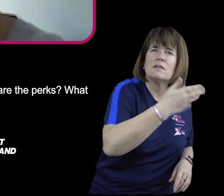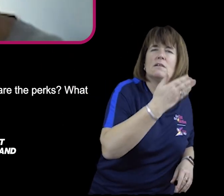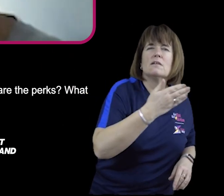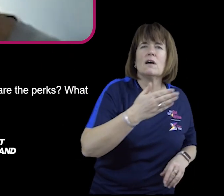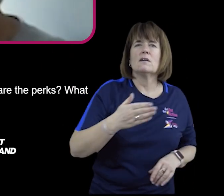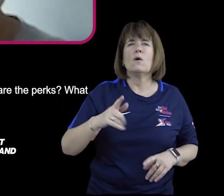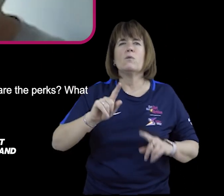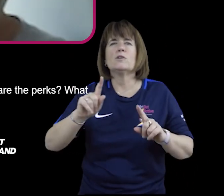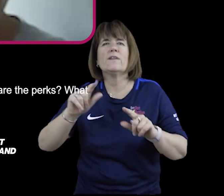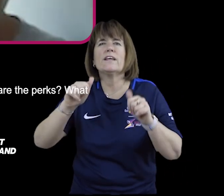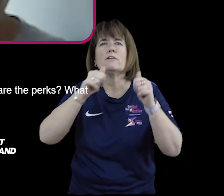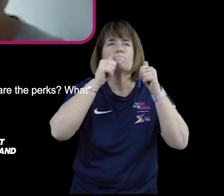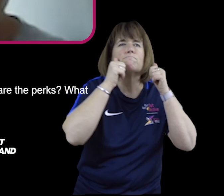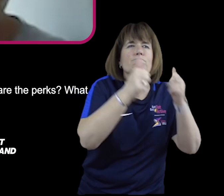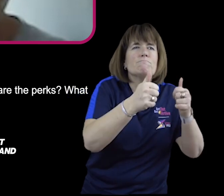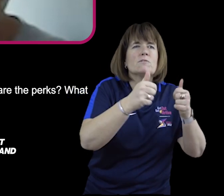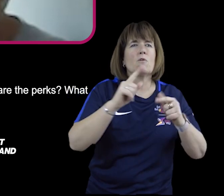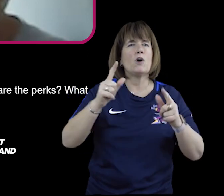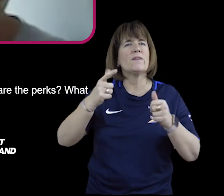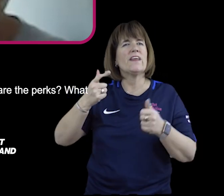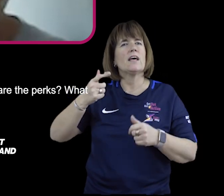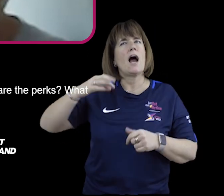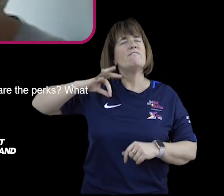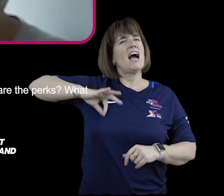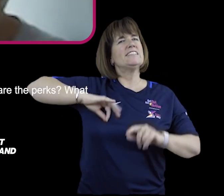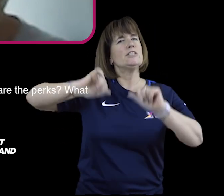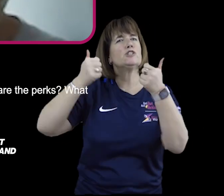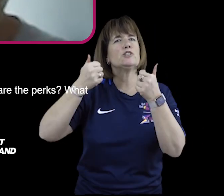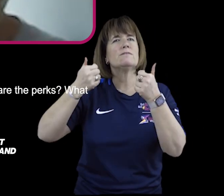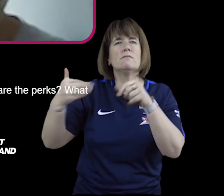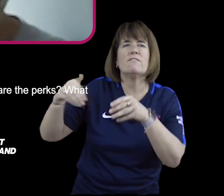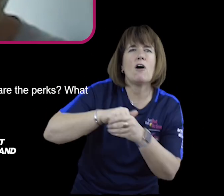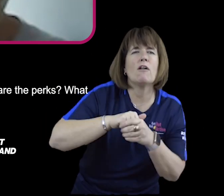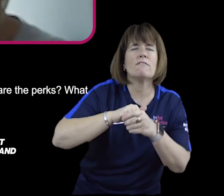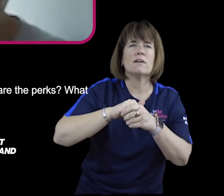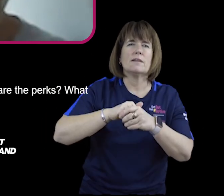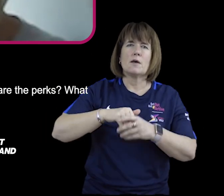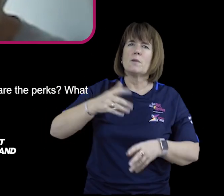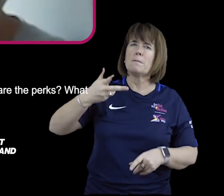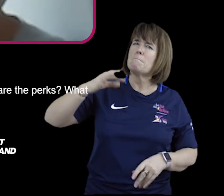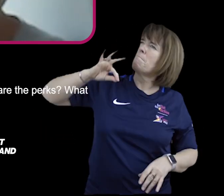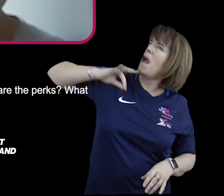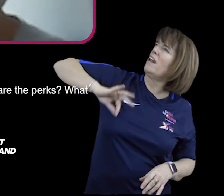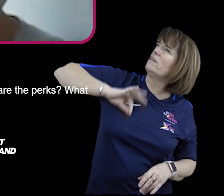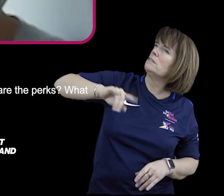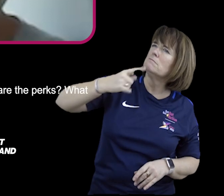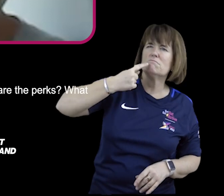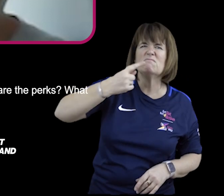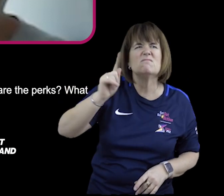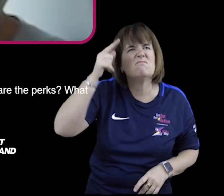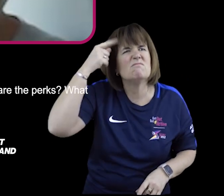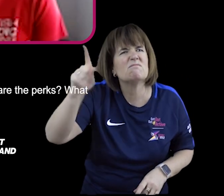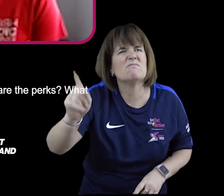again, this is an activity for everyone. So what are the perks? What are the advantages of kind of